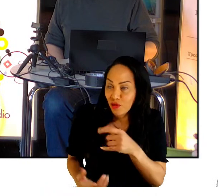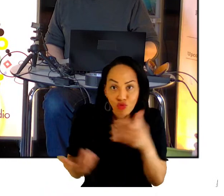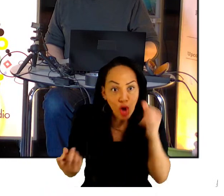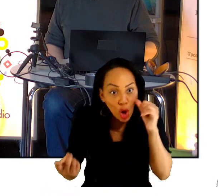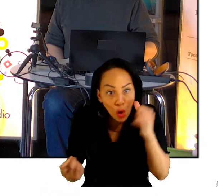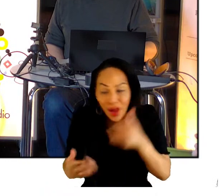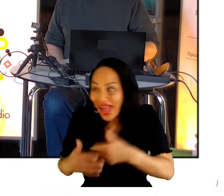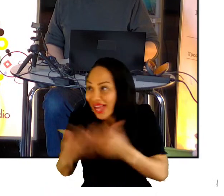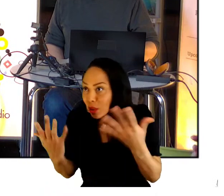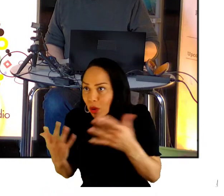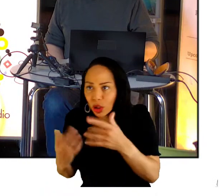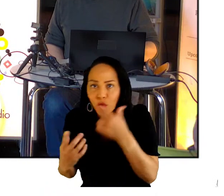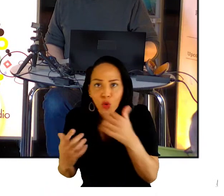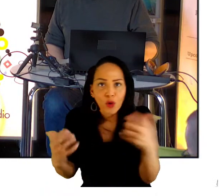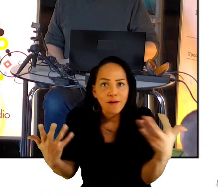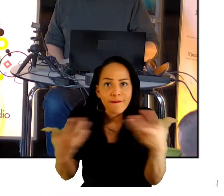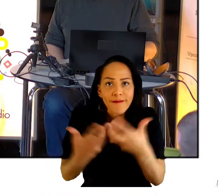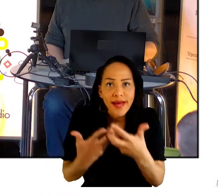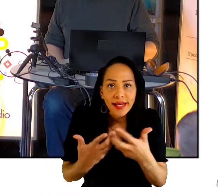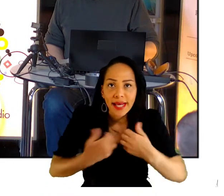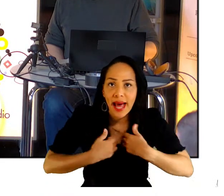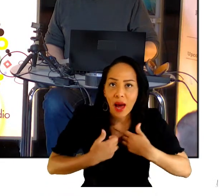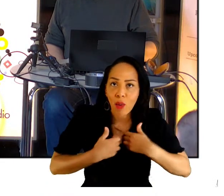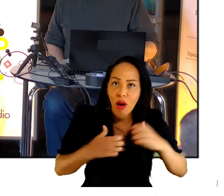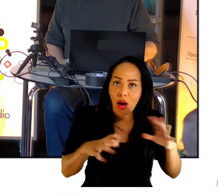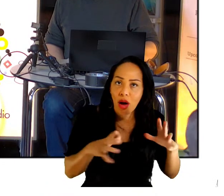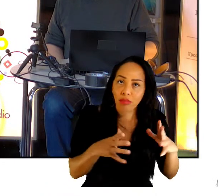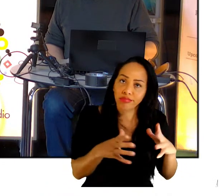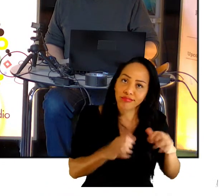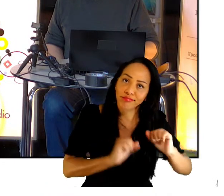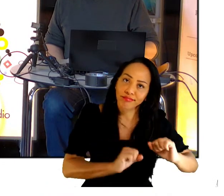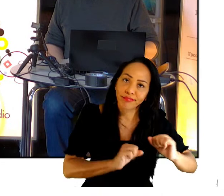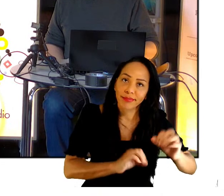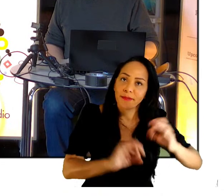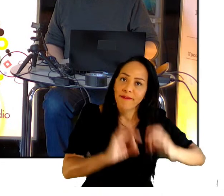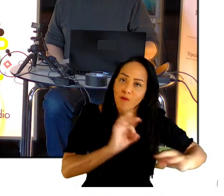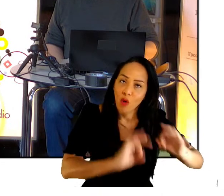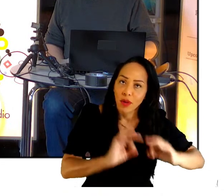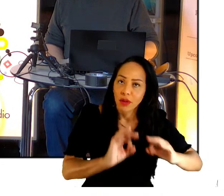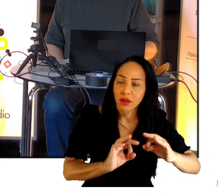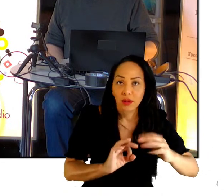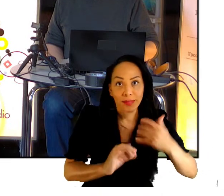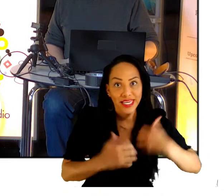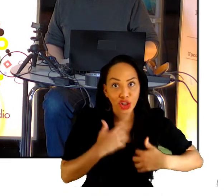with us about that, that would be very interesting for us.